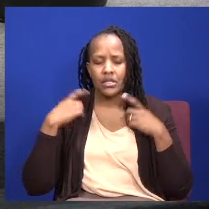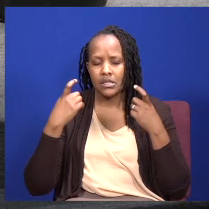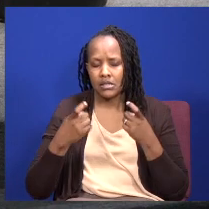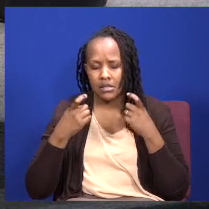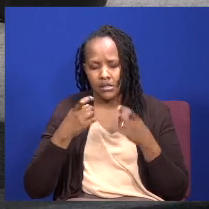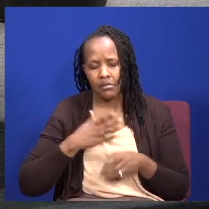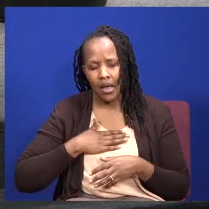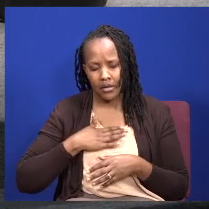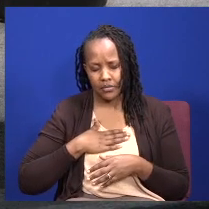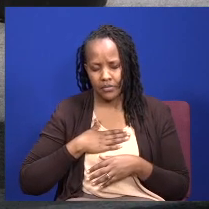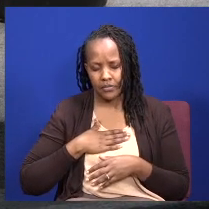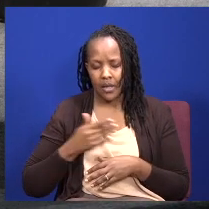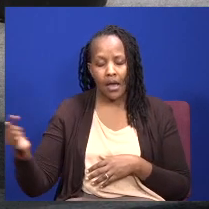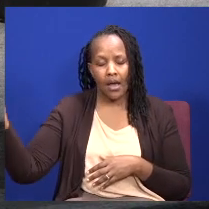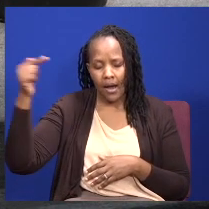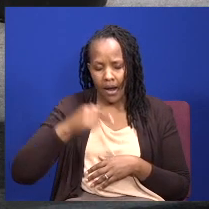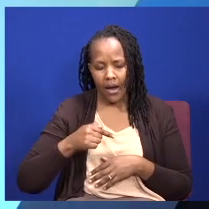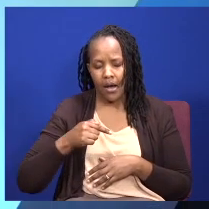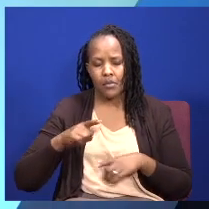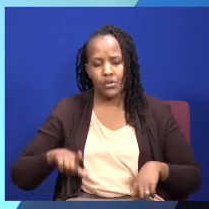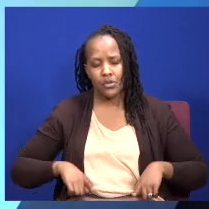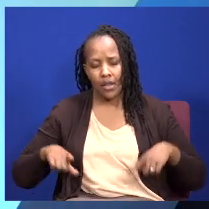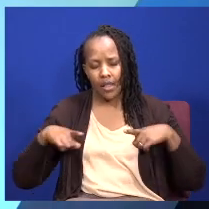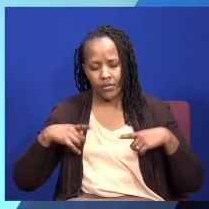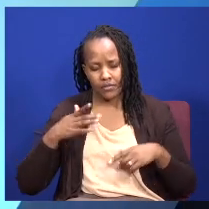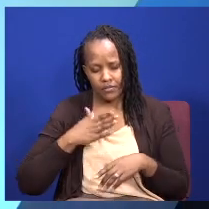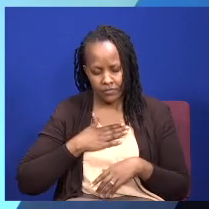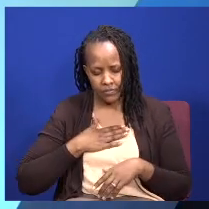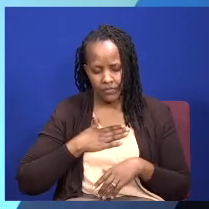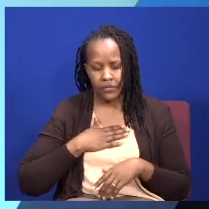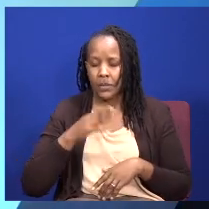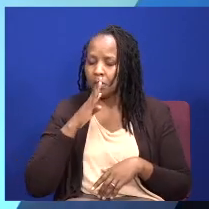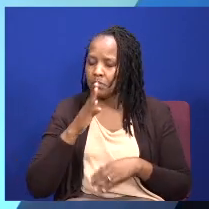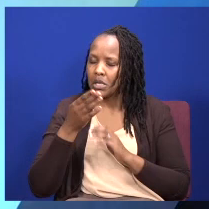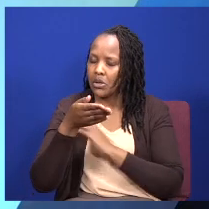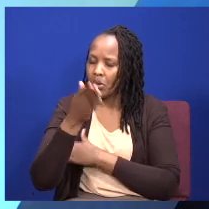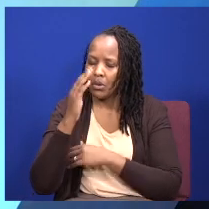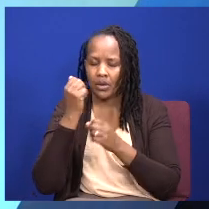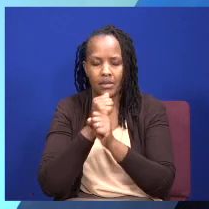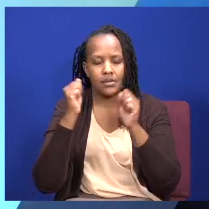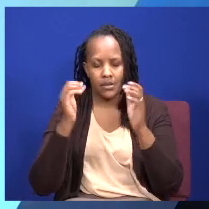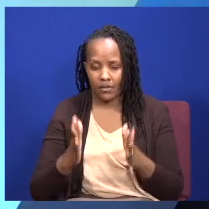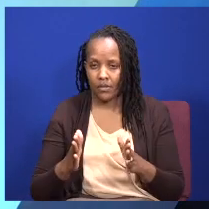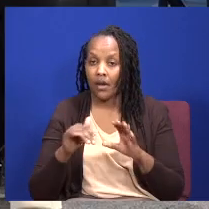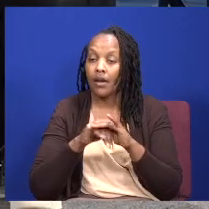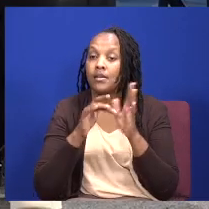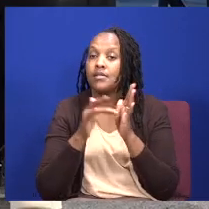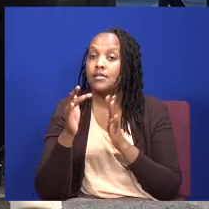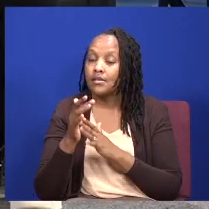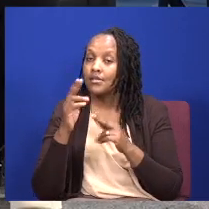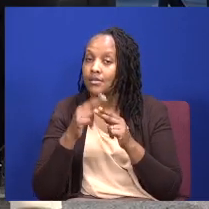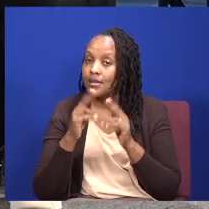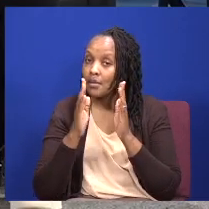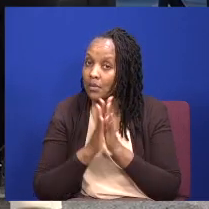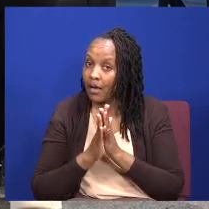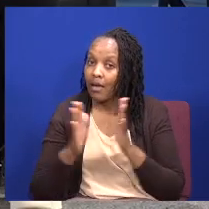my sins. Come into my life and be my Lord and Savior. In Jesus' name I pray.